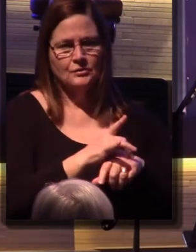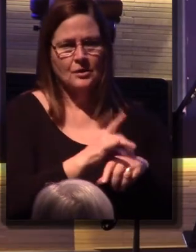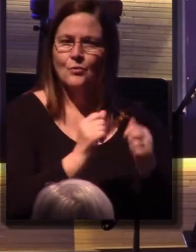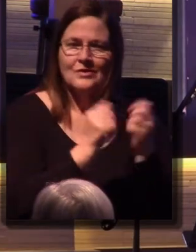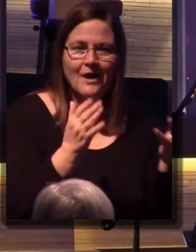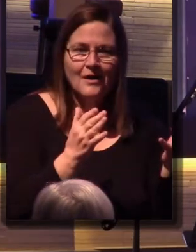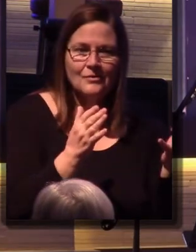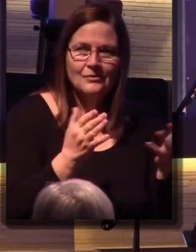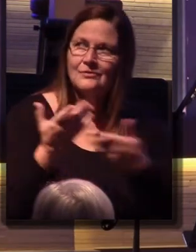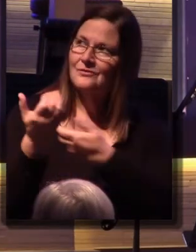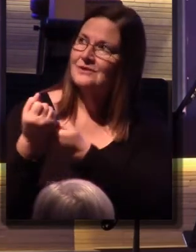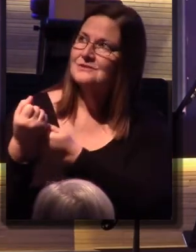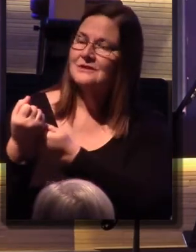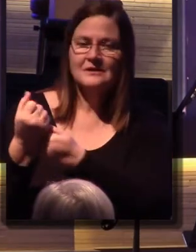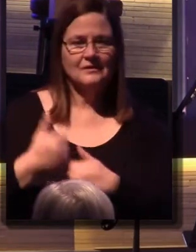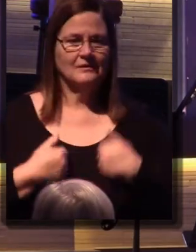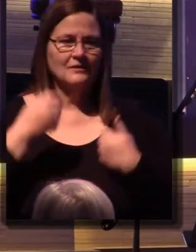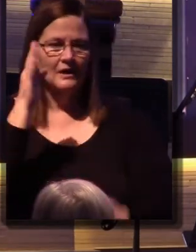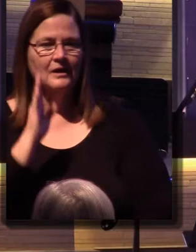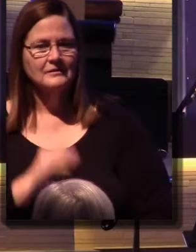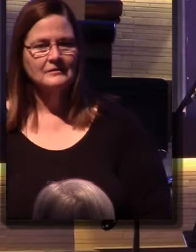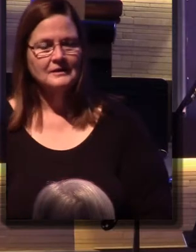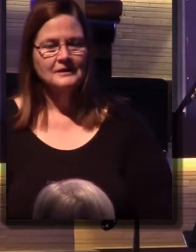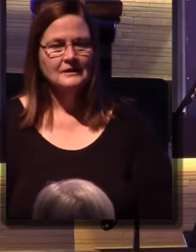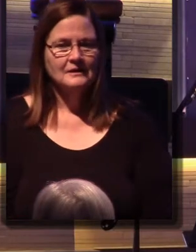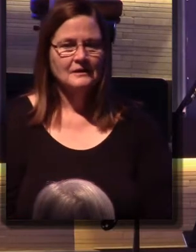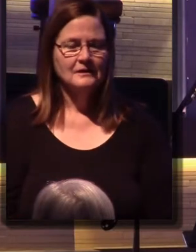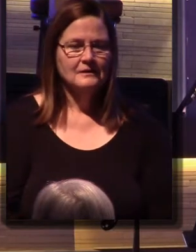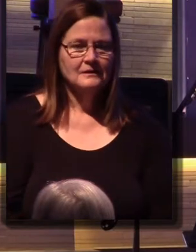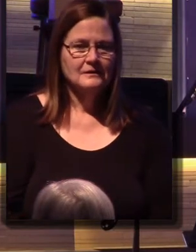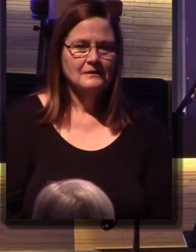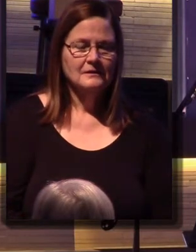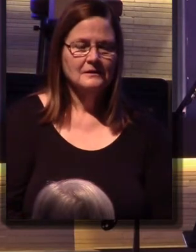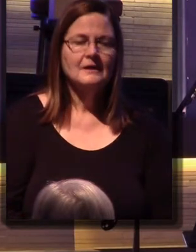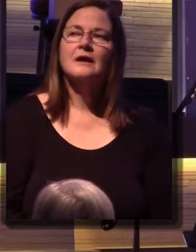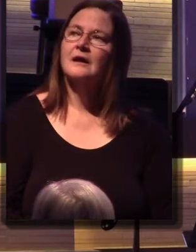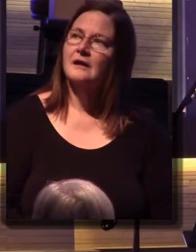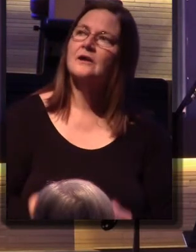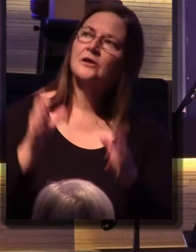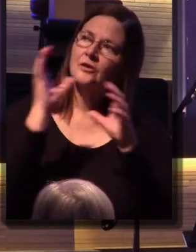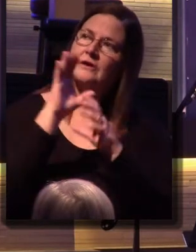earth apart from trusting the living God and looking